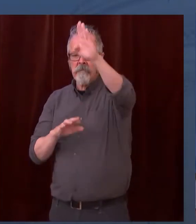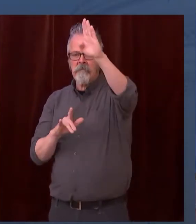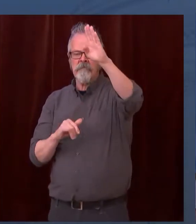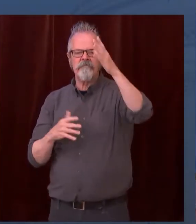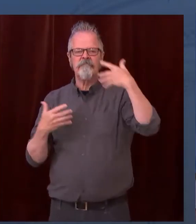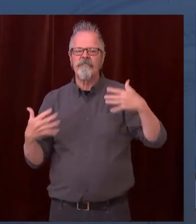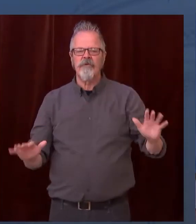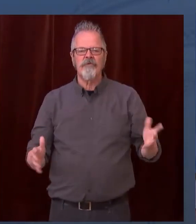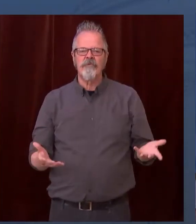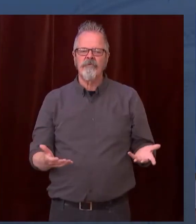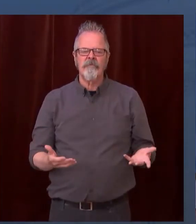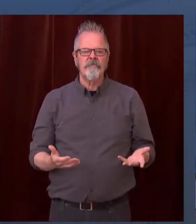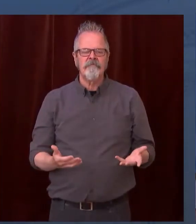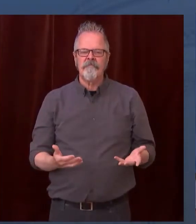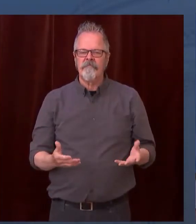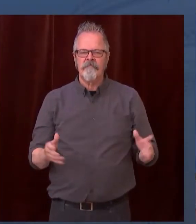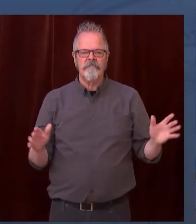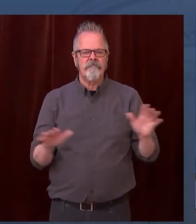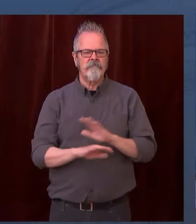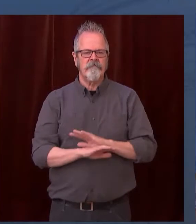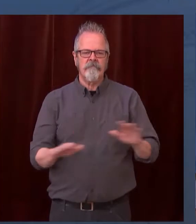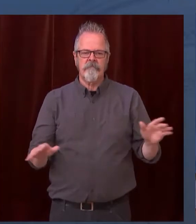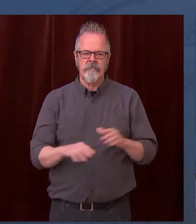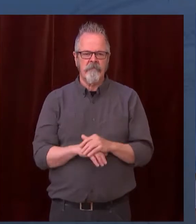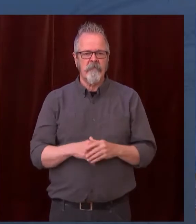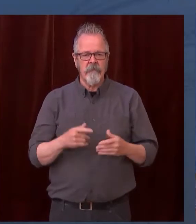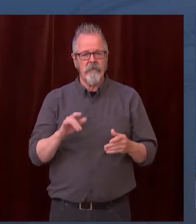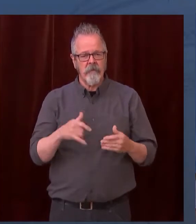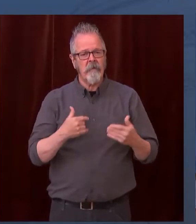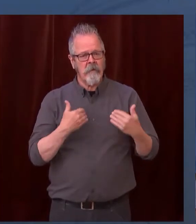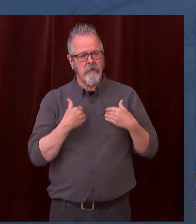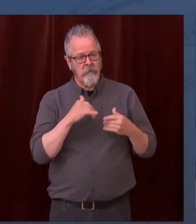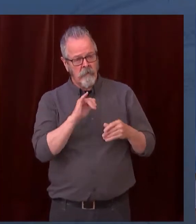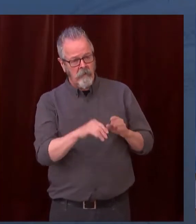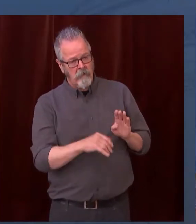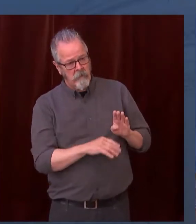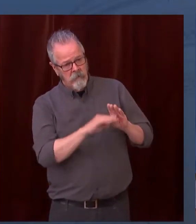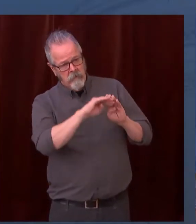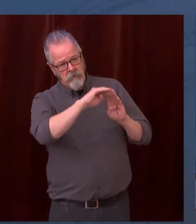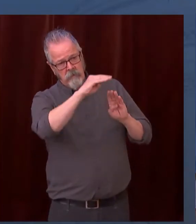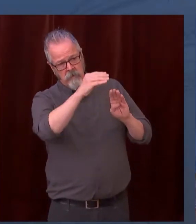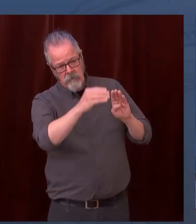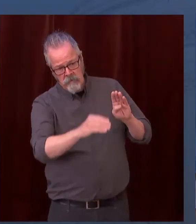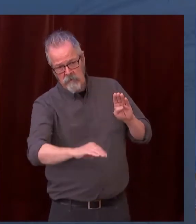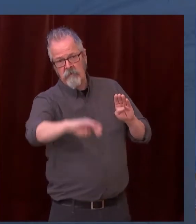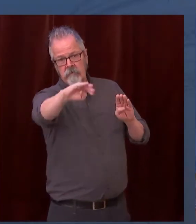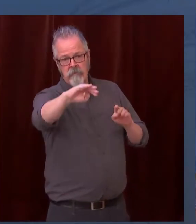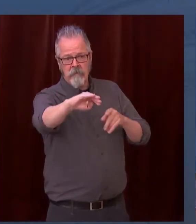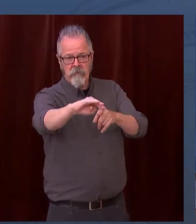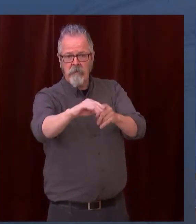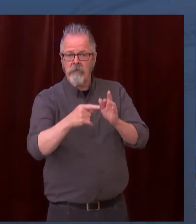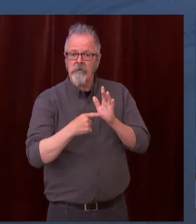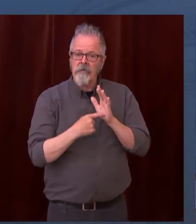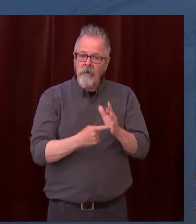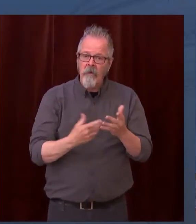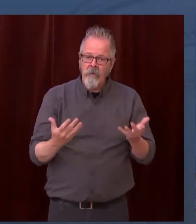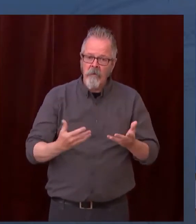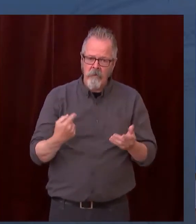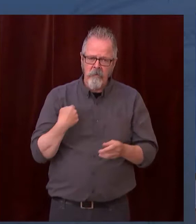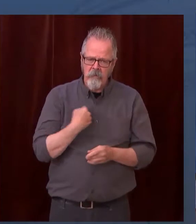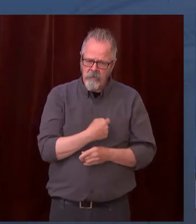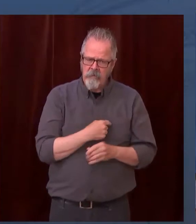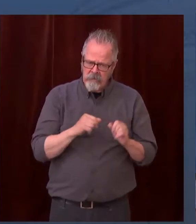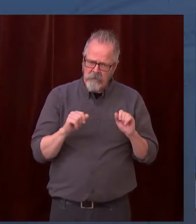good things. We knocked this virus down. We reduced the rate of infection, and that's because people did some very painful things